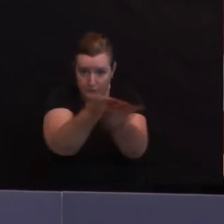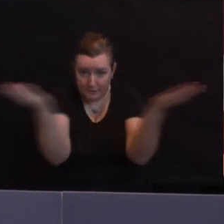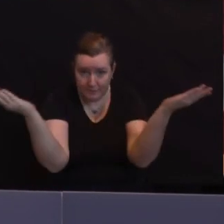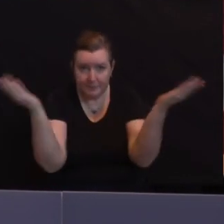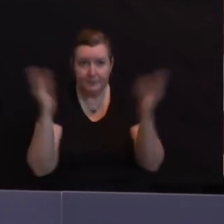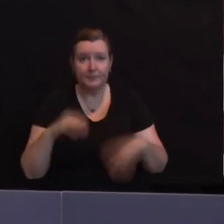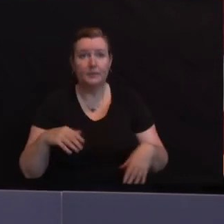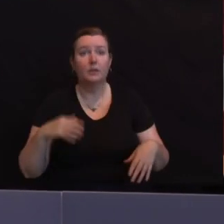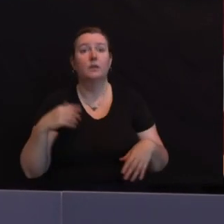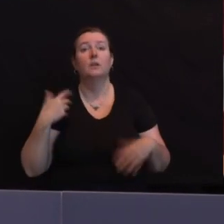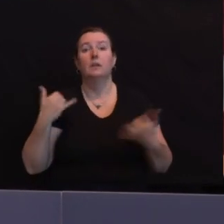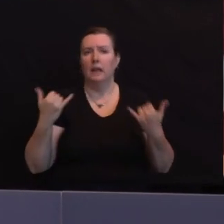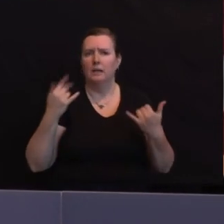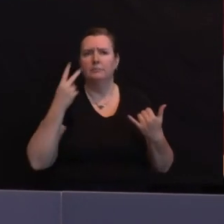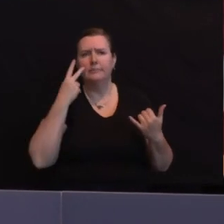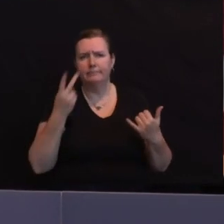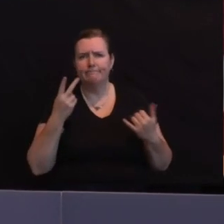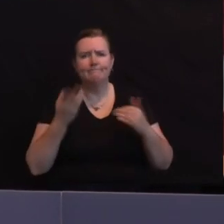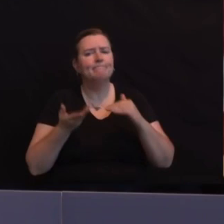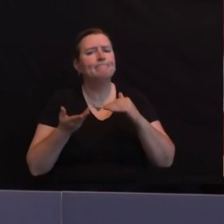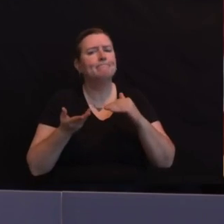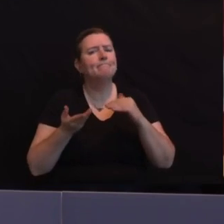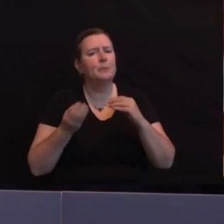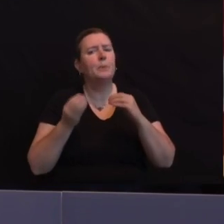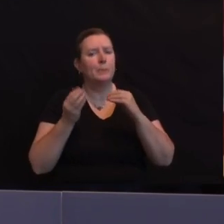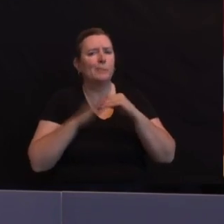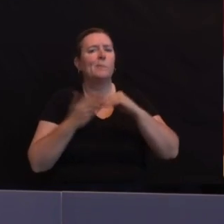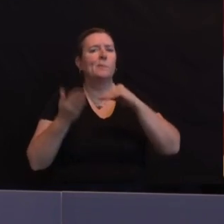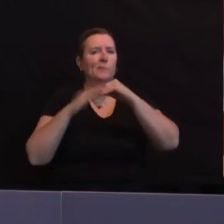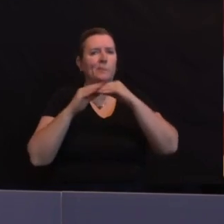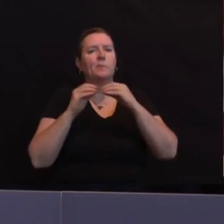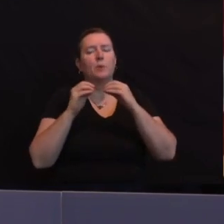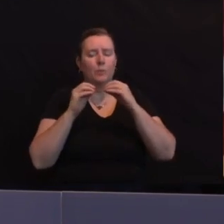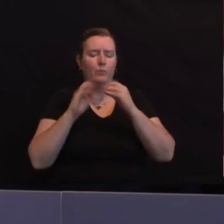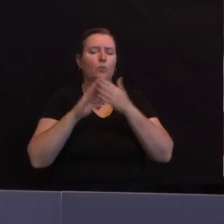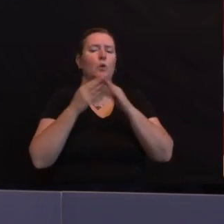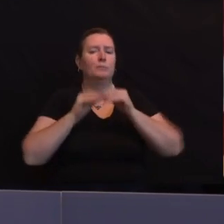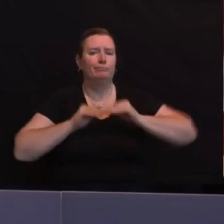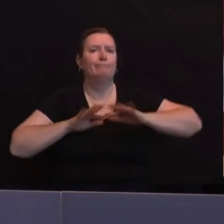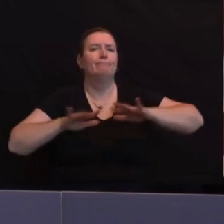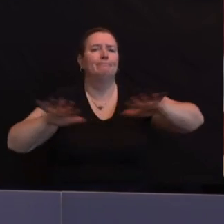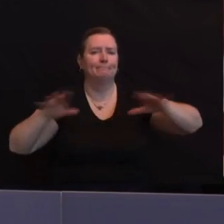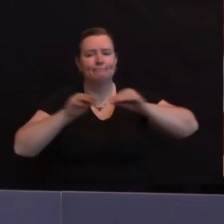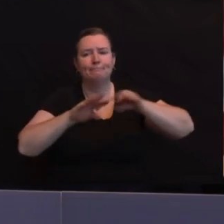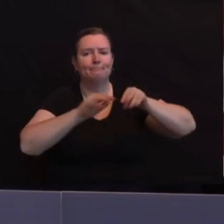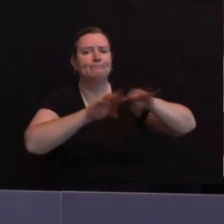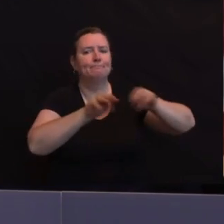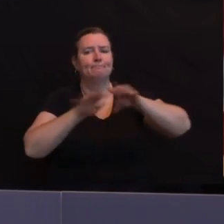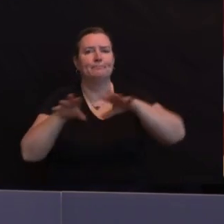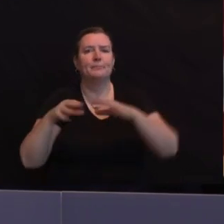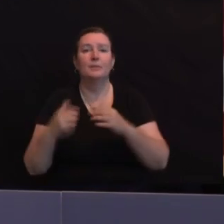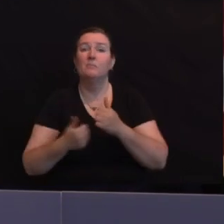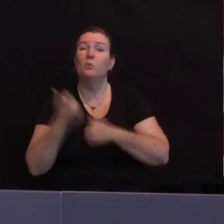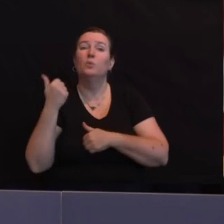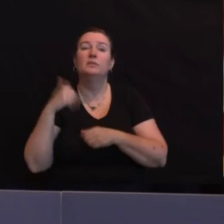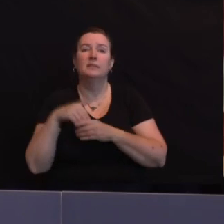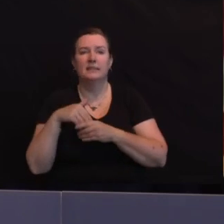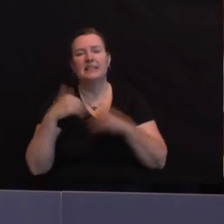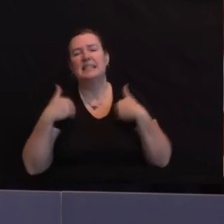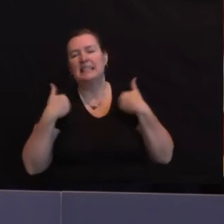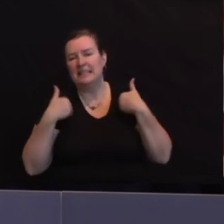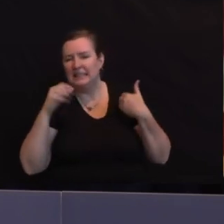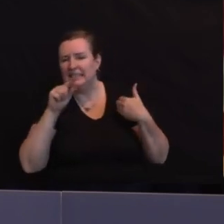we are seeing increasing signs of community spread in the state, predominantly in adolescents and young adults,